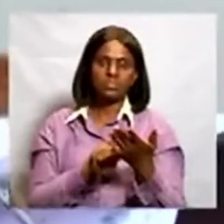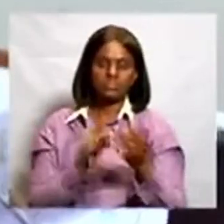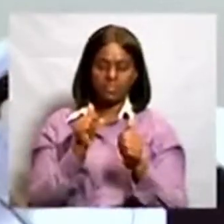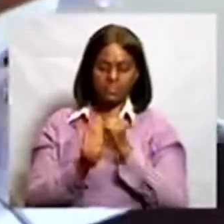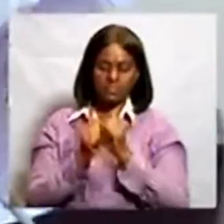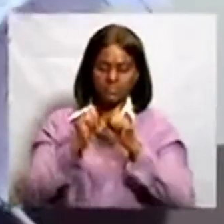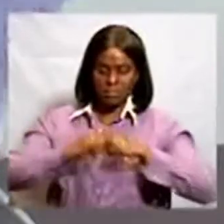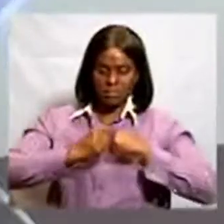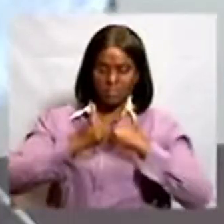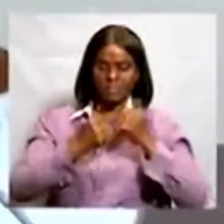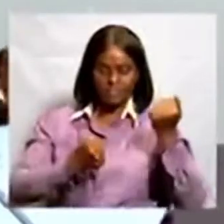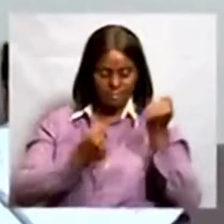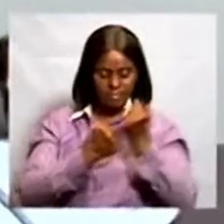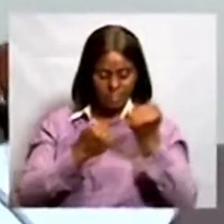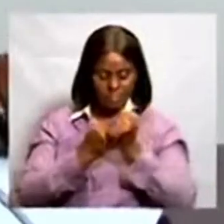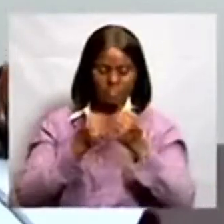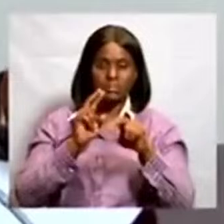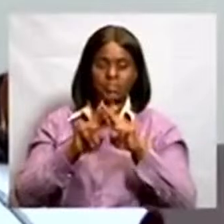which we are supporting, Chair.